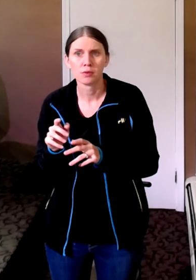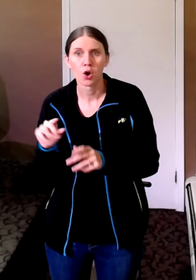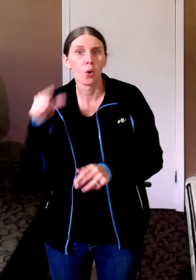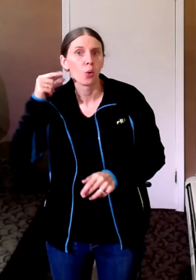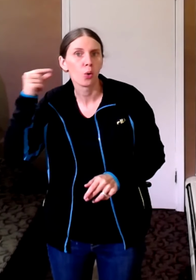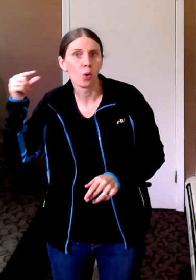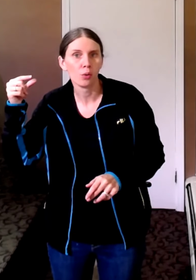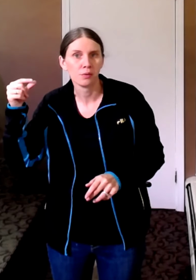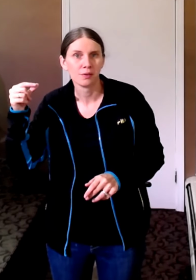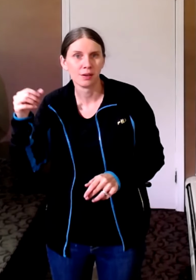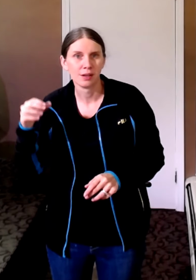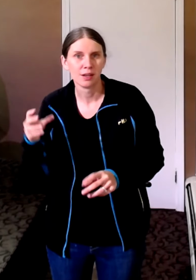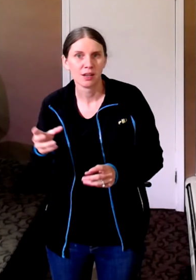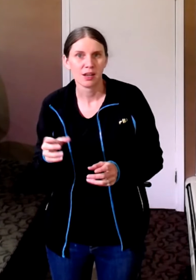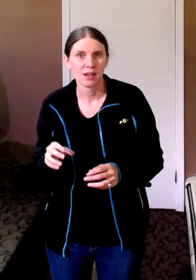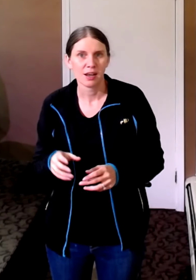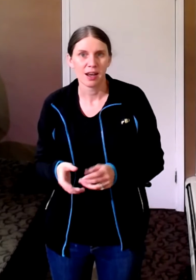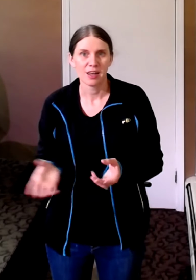gold as it comes out of the ground?